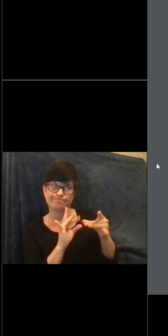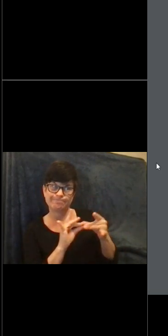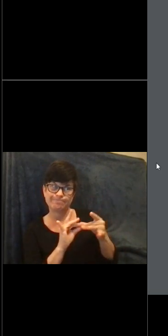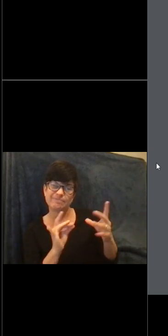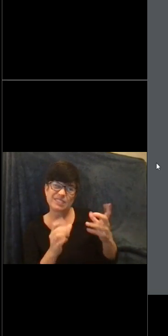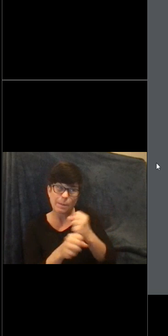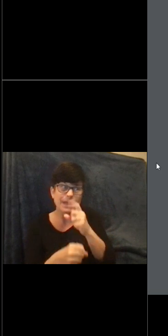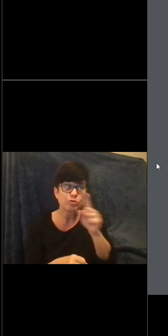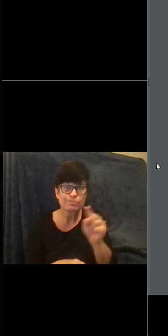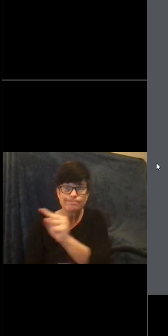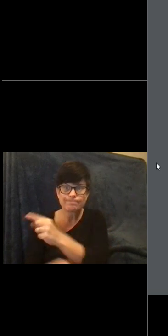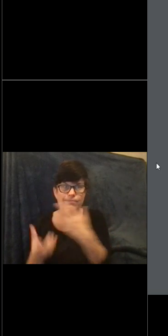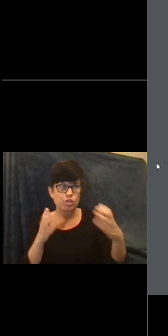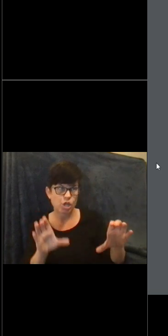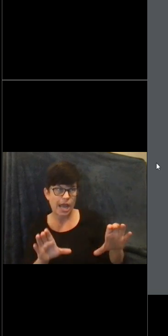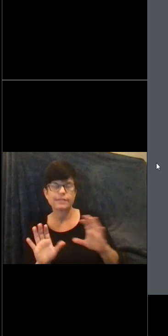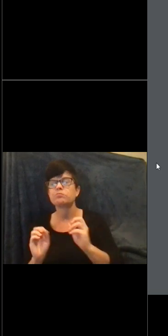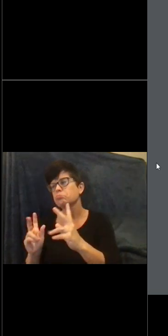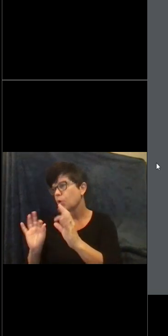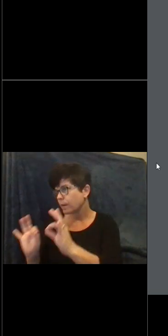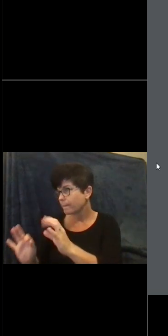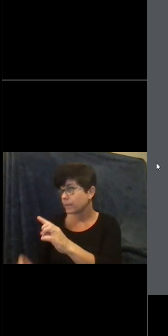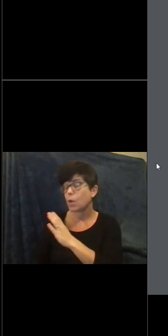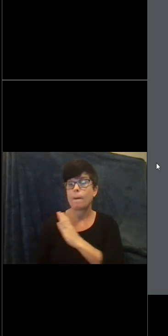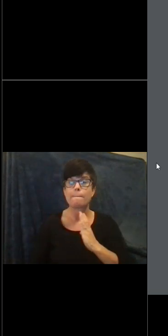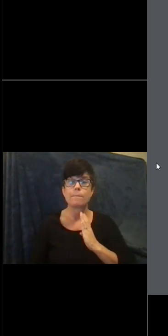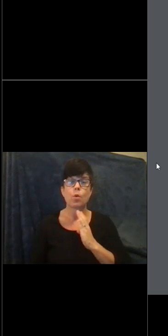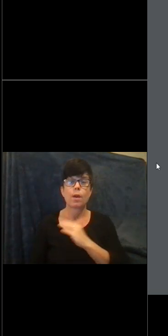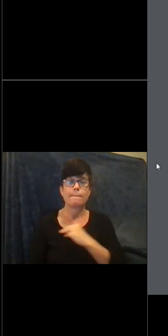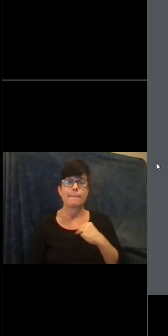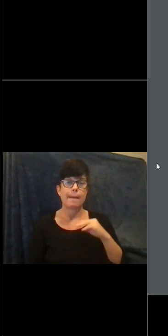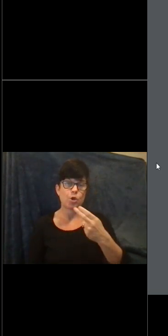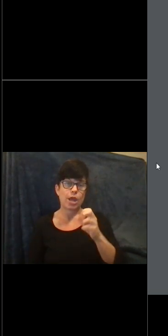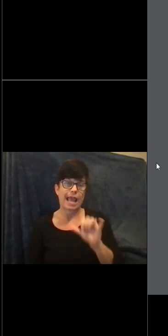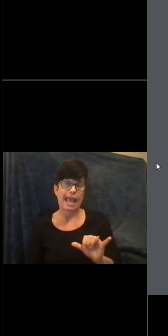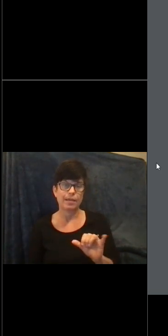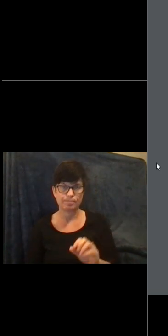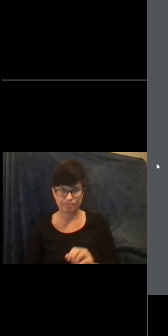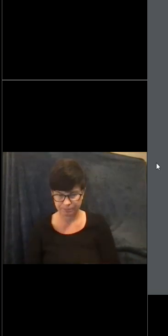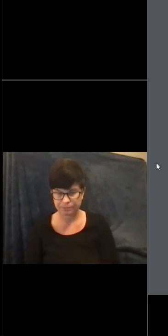else has a chance. All right. Sounds good. Let's go to Board Member Hay. Yes.